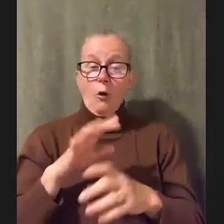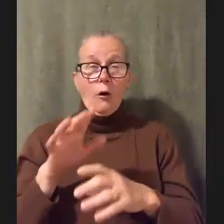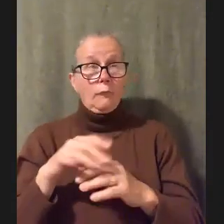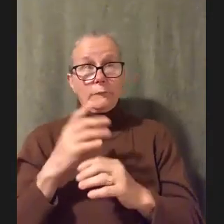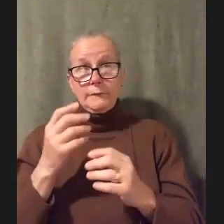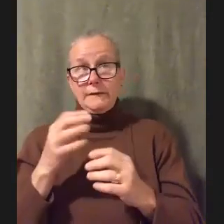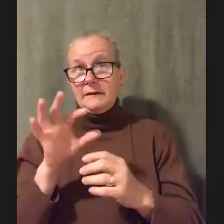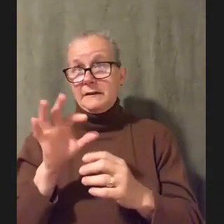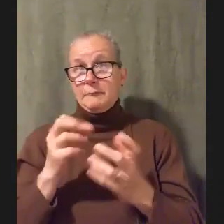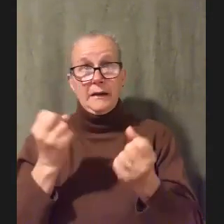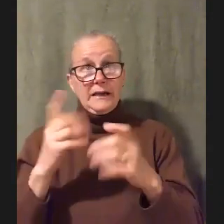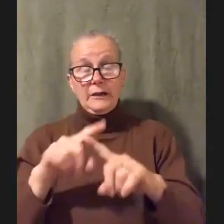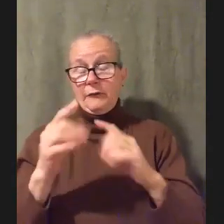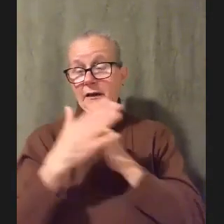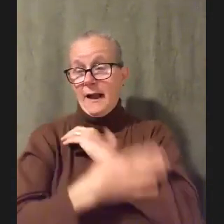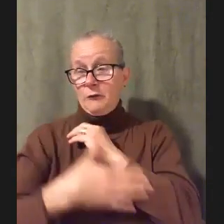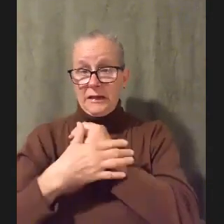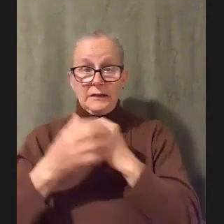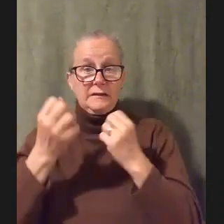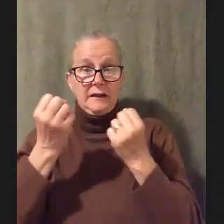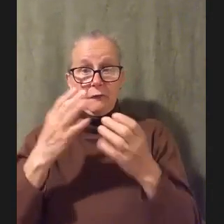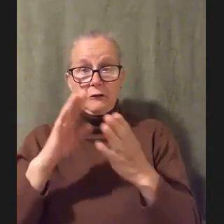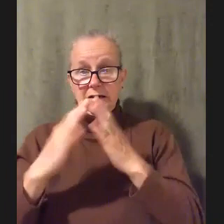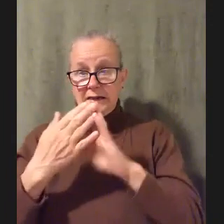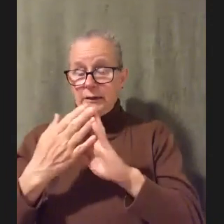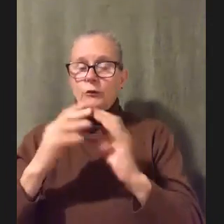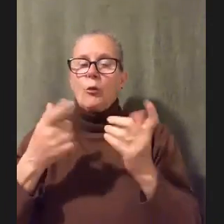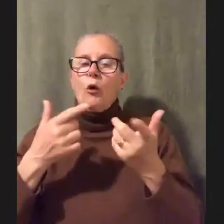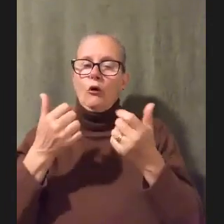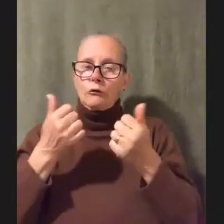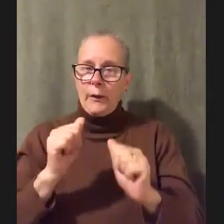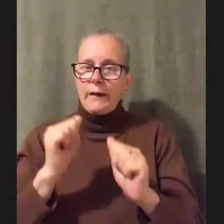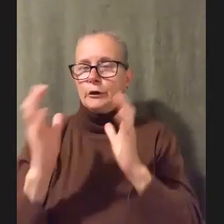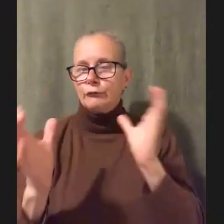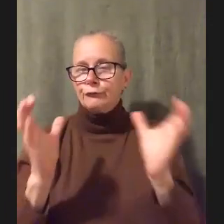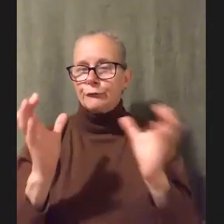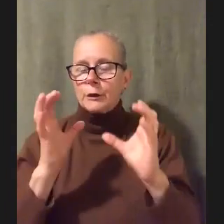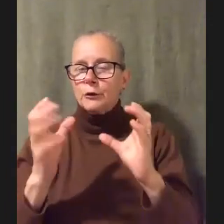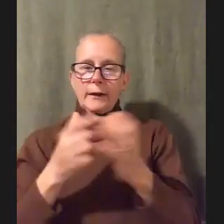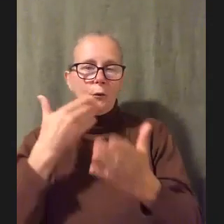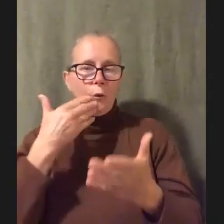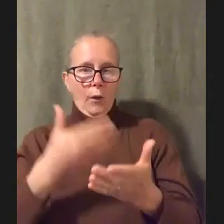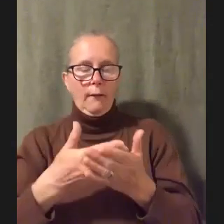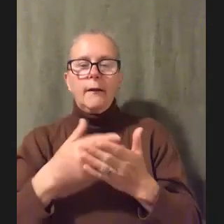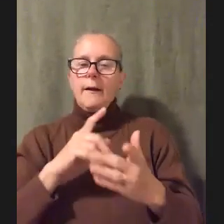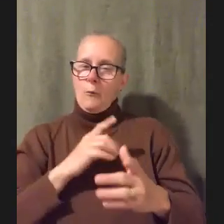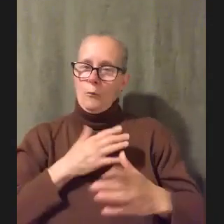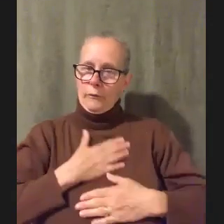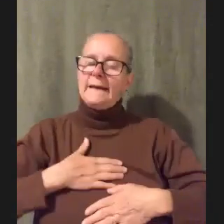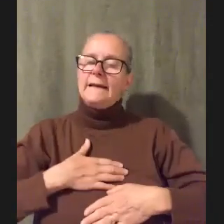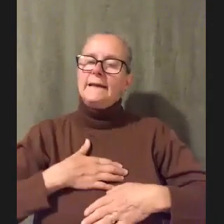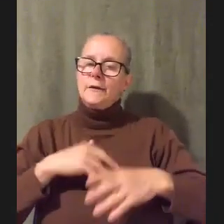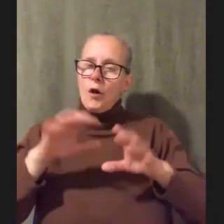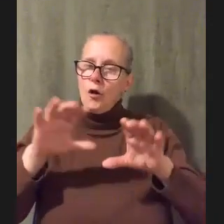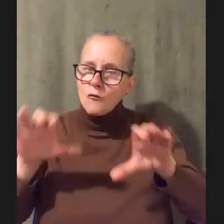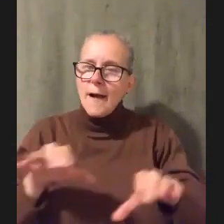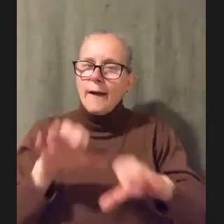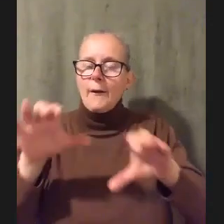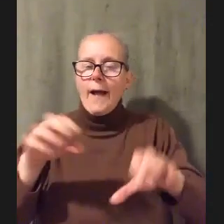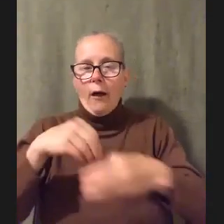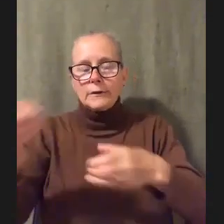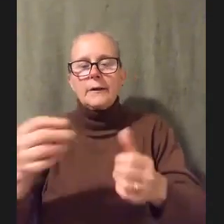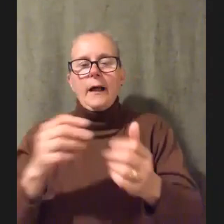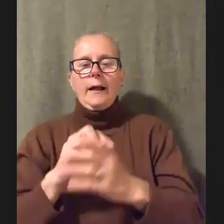are working together to try to be as consistent as we can. And all of us are saying, please recreate responsibly with social distancing and take care of